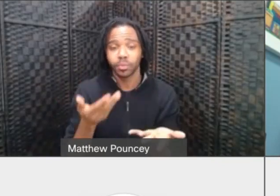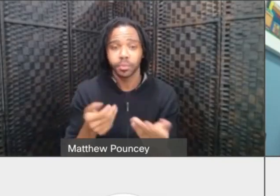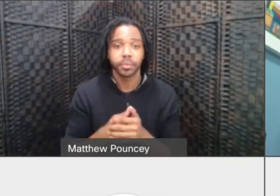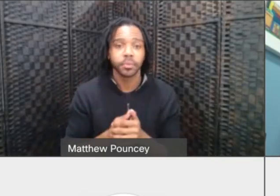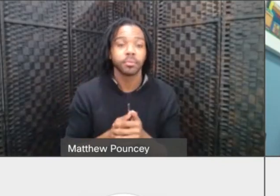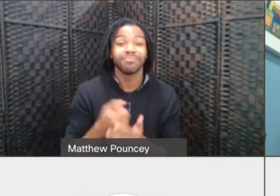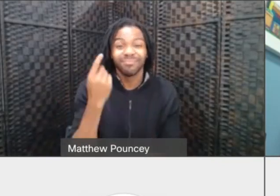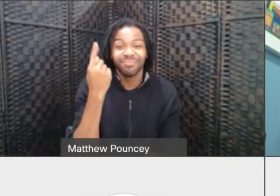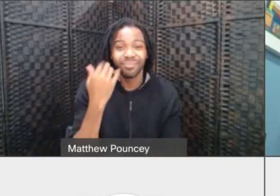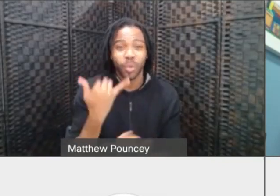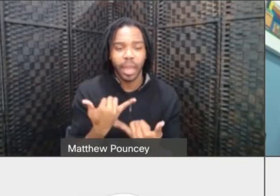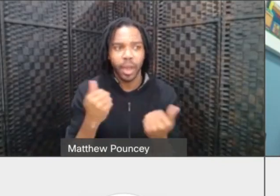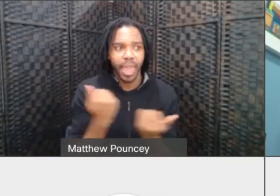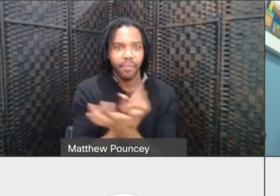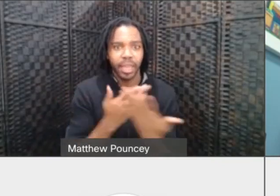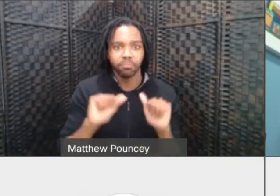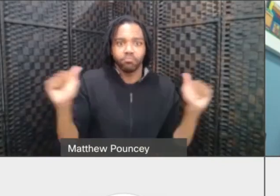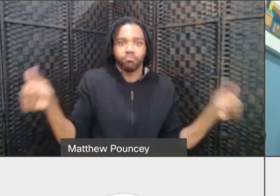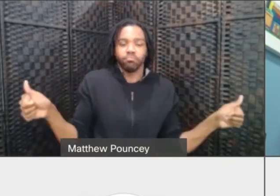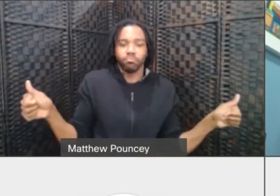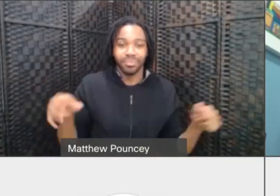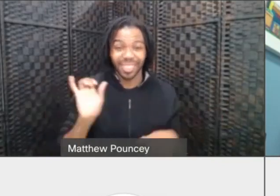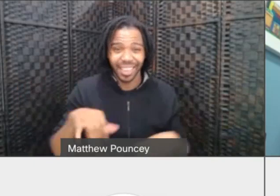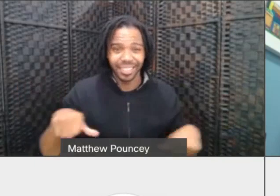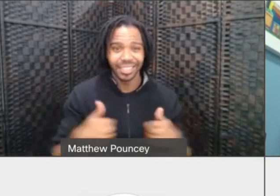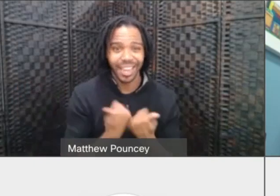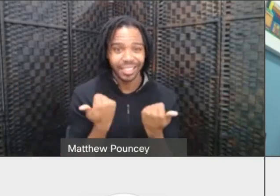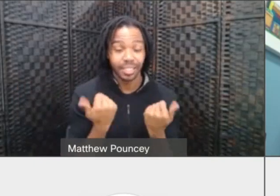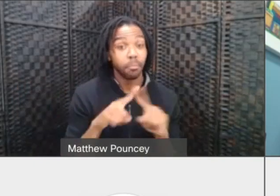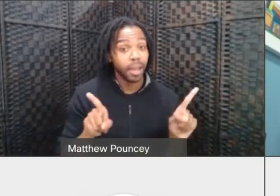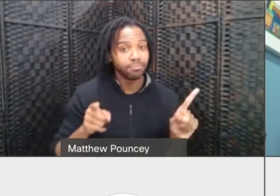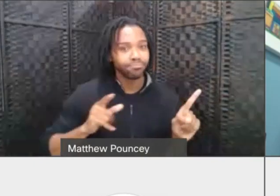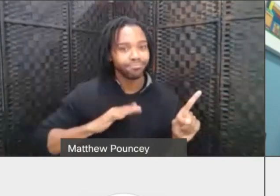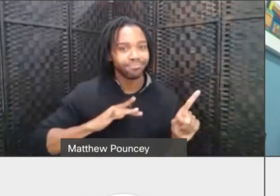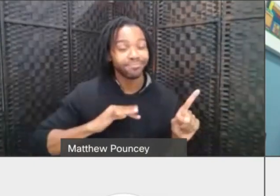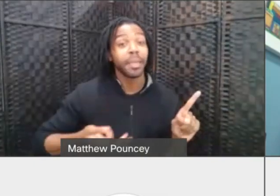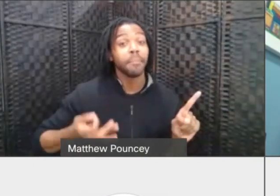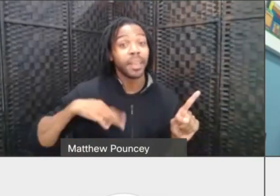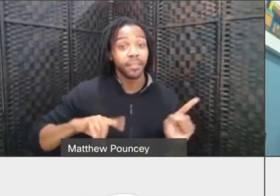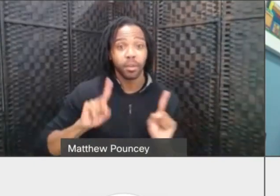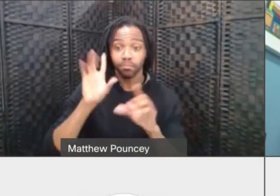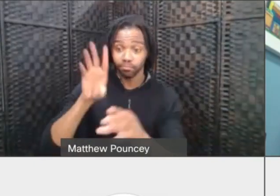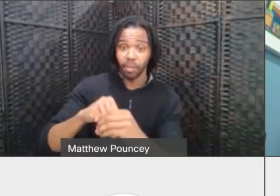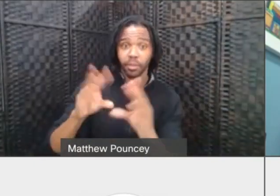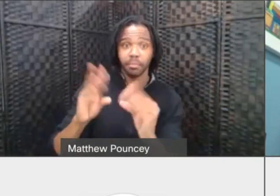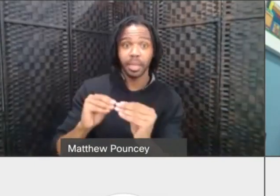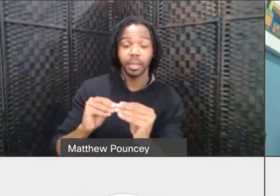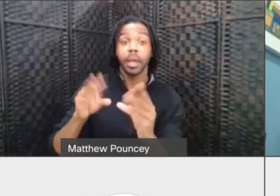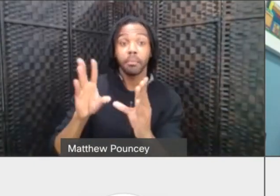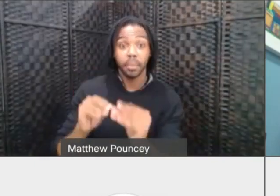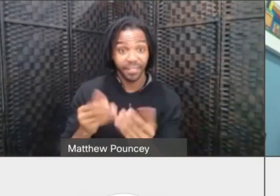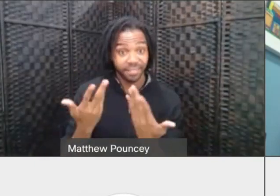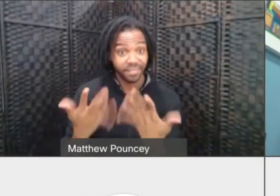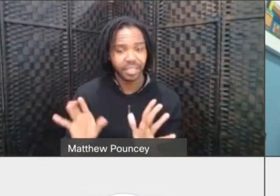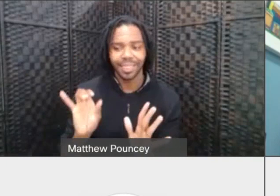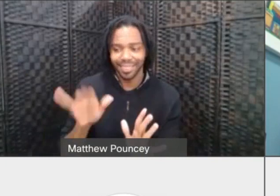things being remote, the benefit of coming to meetings is the after meeting, because that's the opportunity to then really